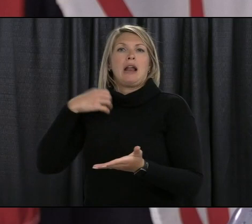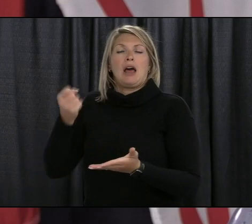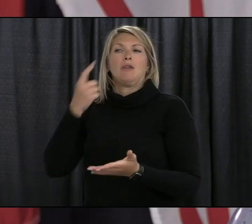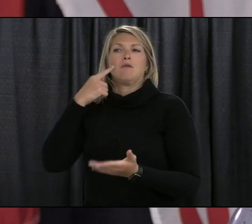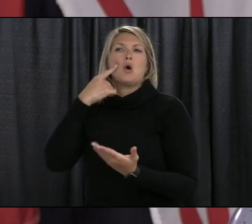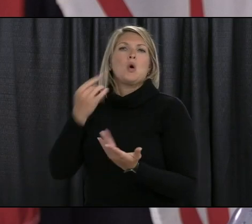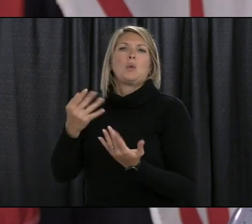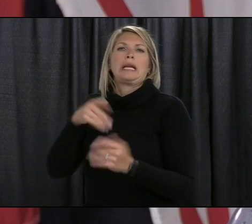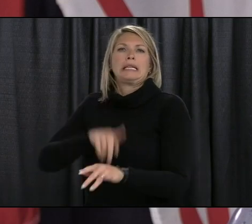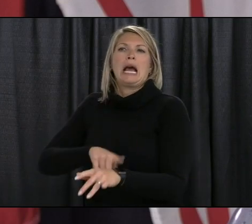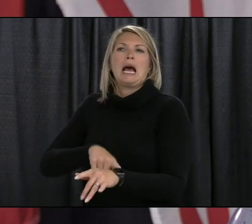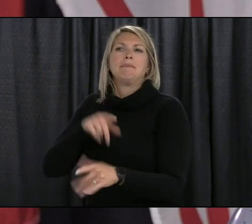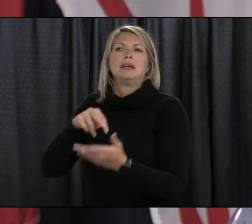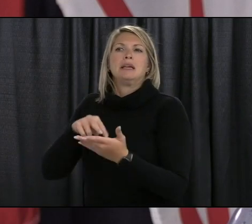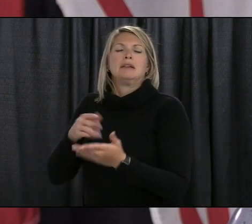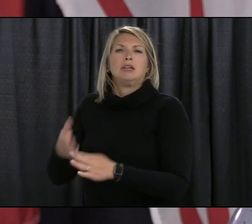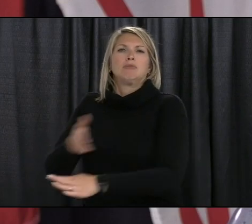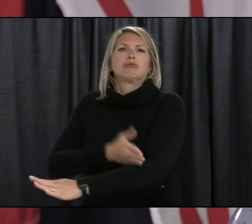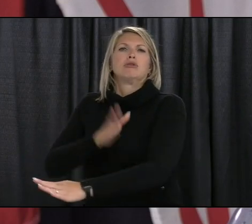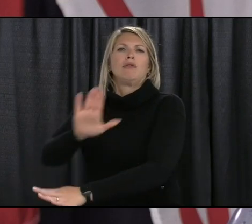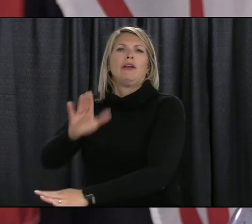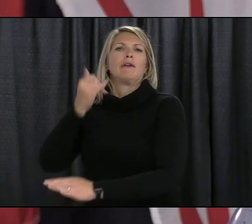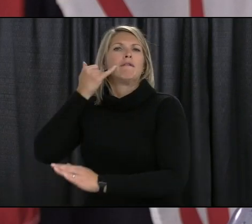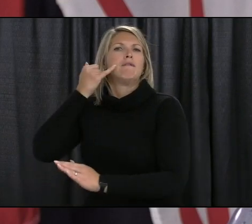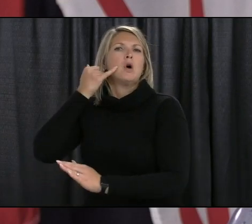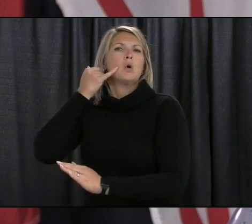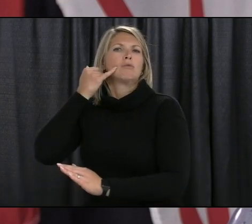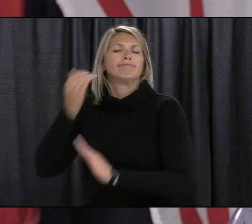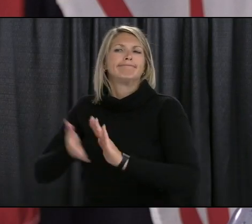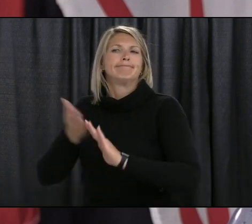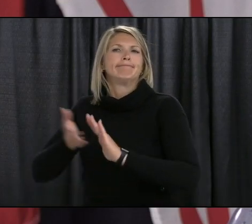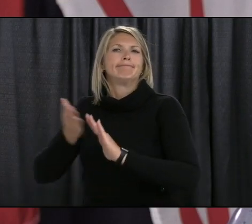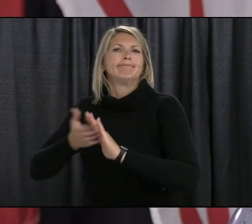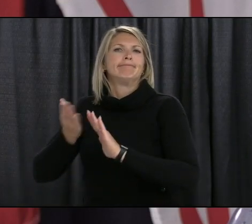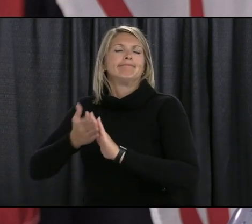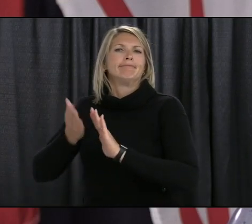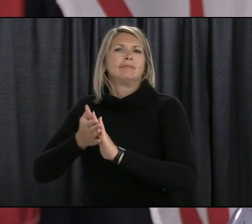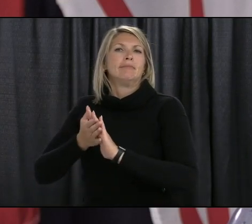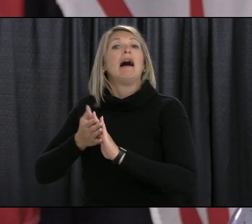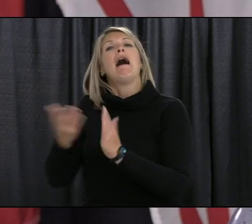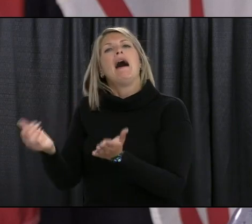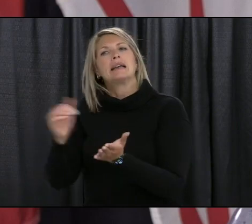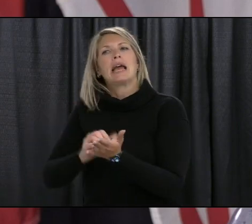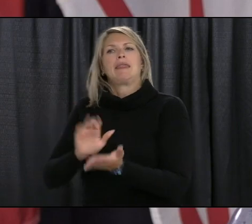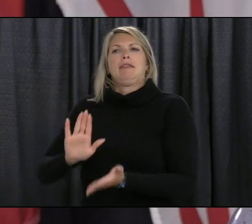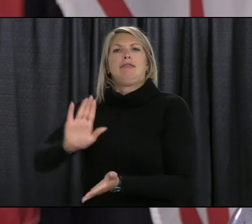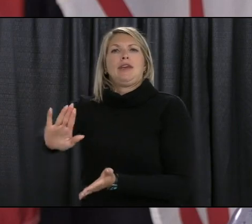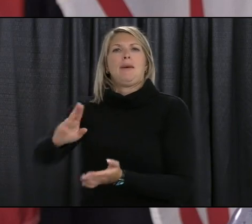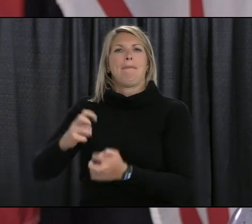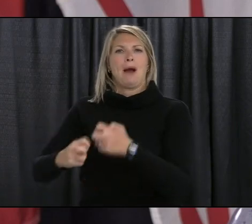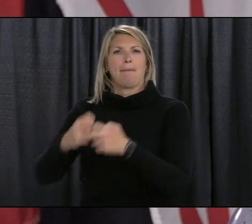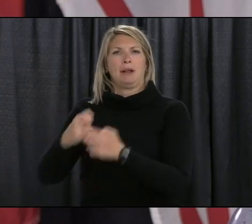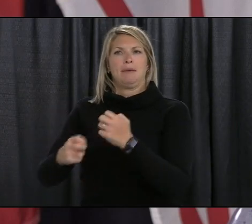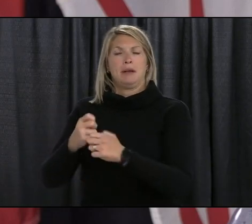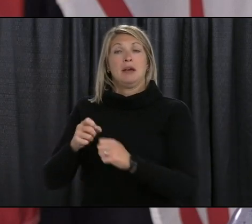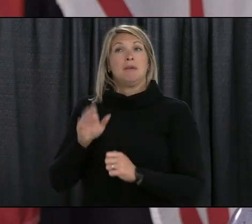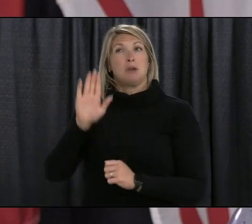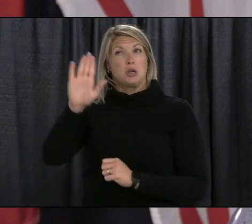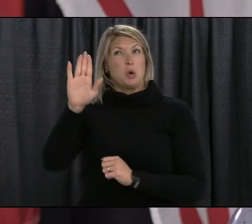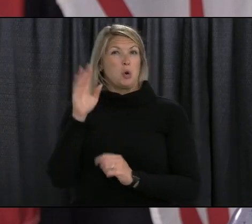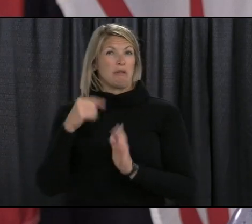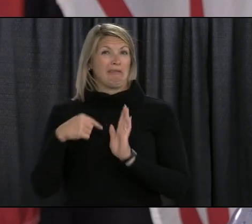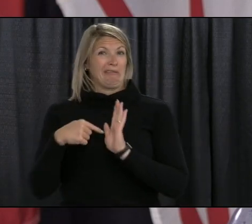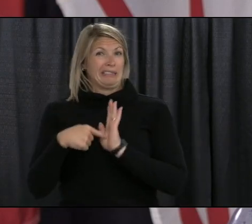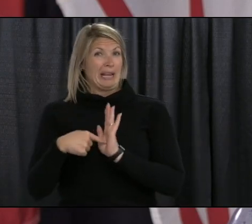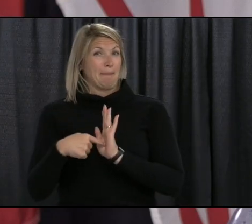in significant improvement. Again, these are operational issues, but effectively they've gone from the situation you described, which was certainly